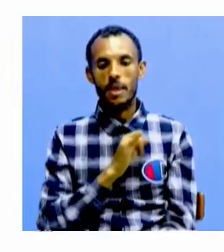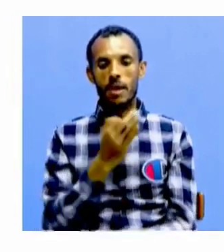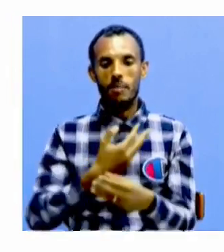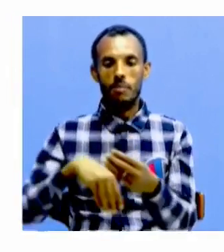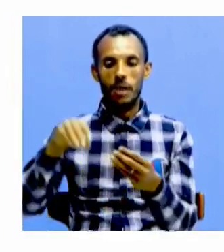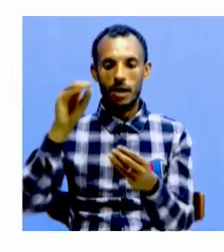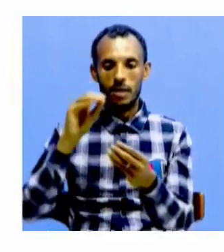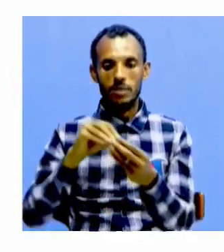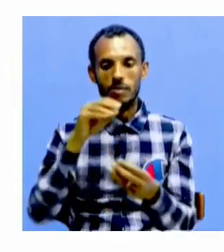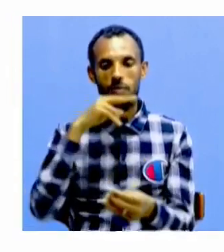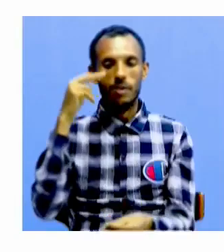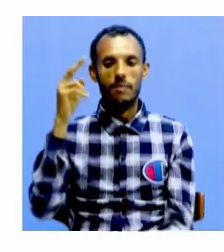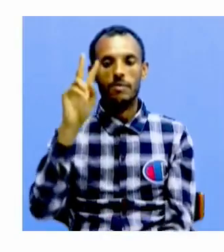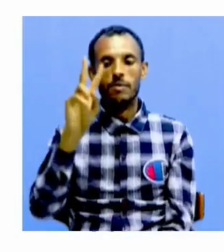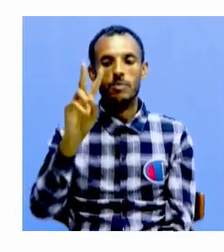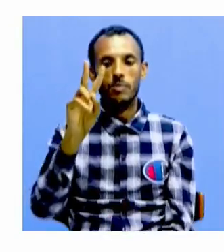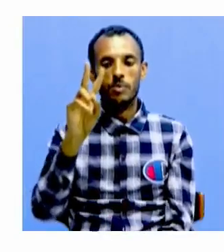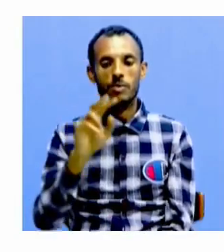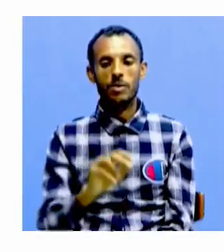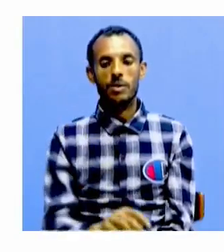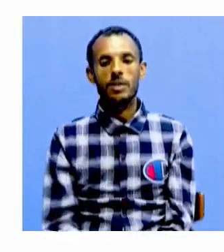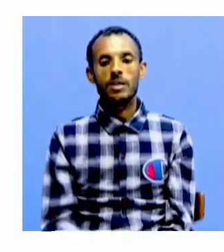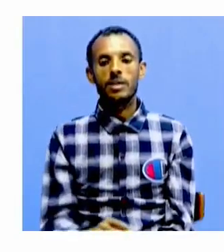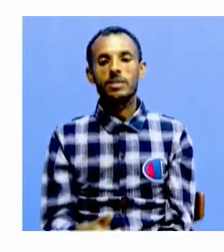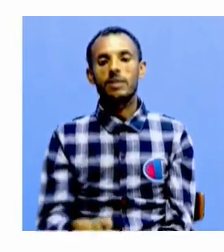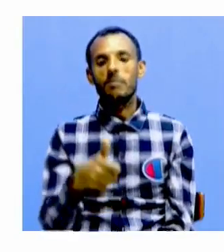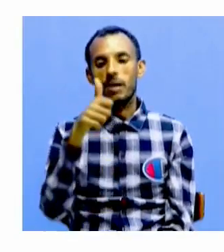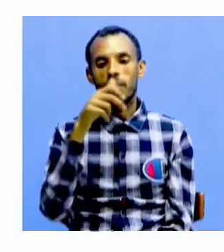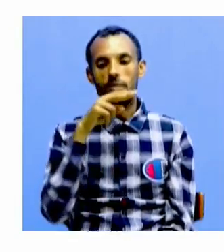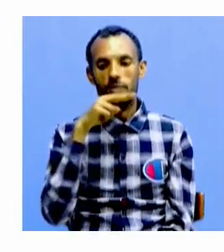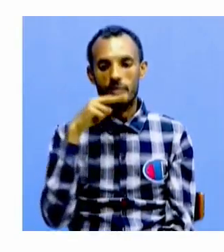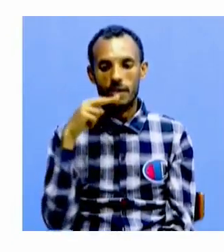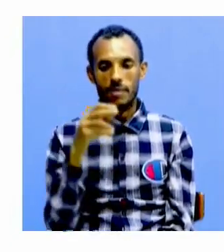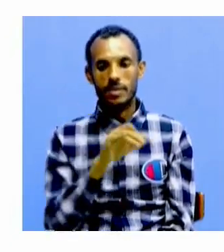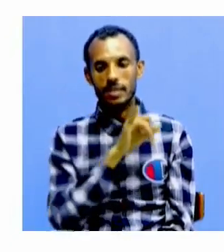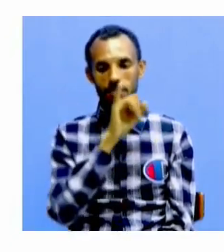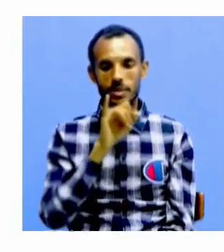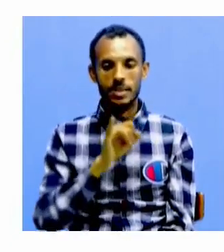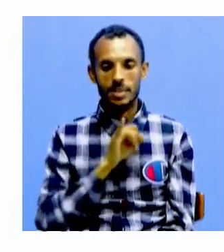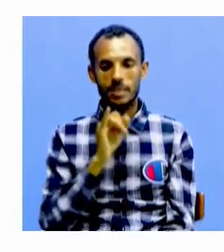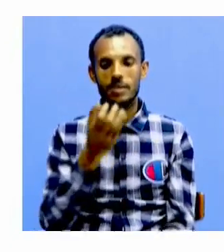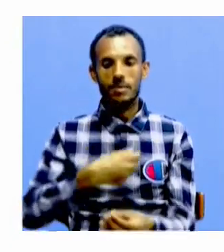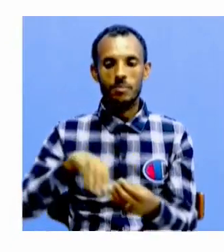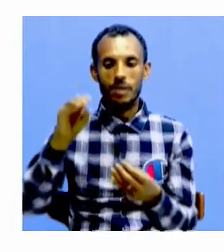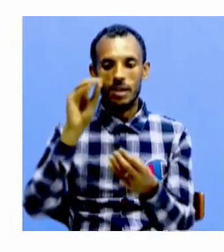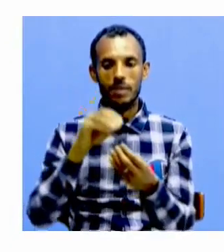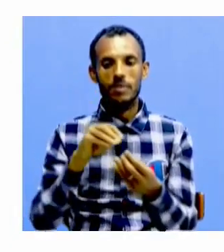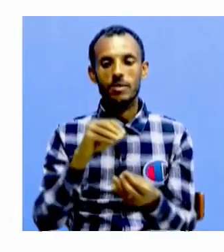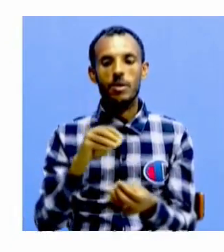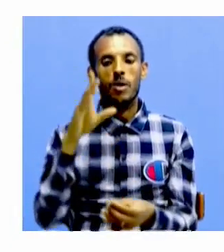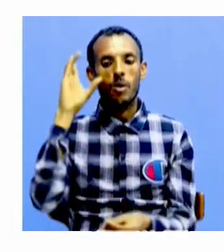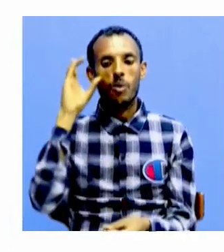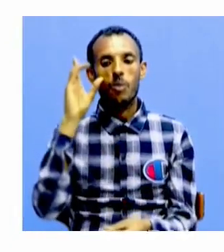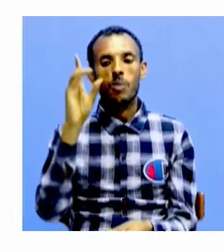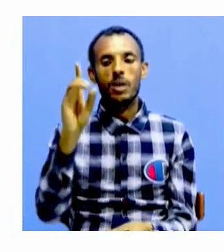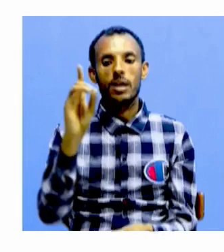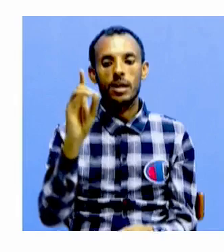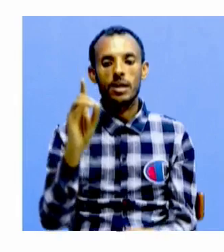plus verb 2. The main verb, subject plus would,